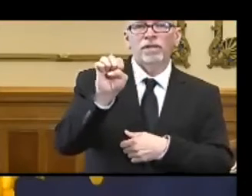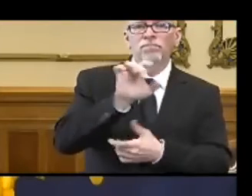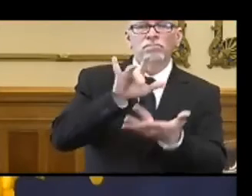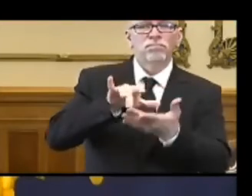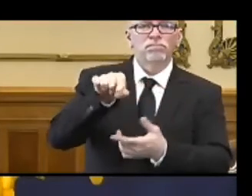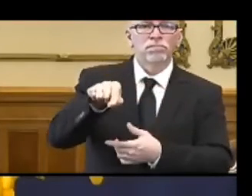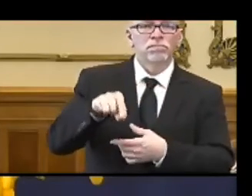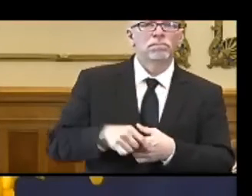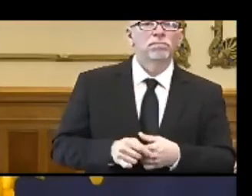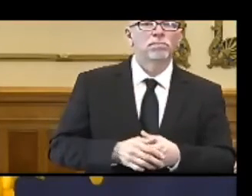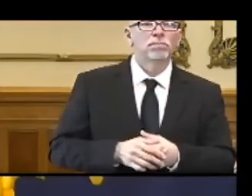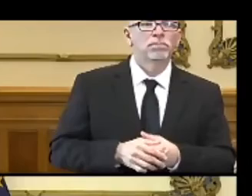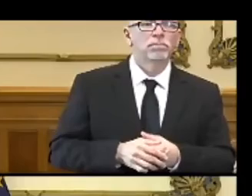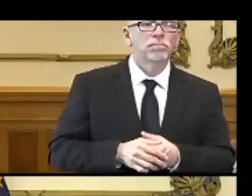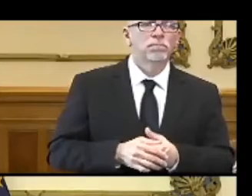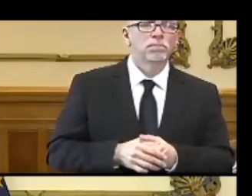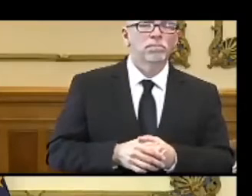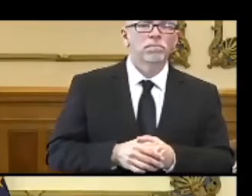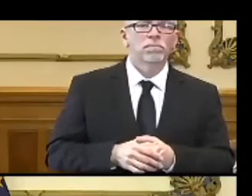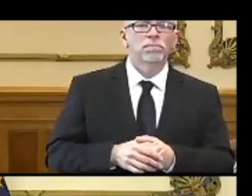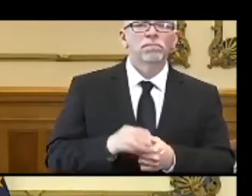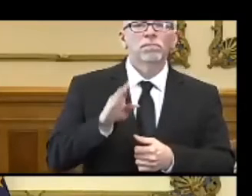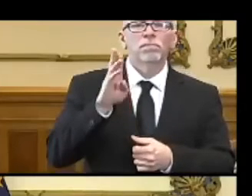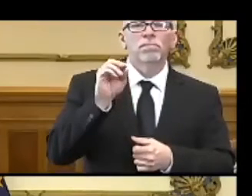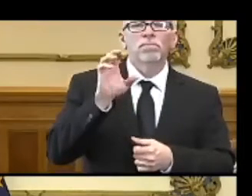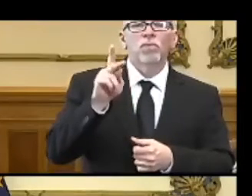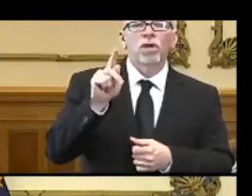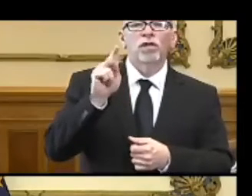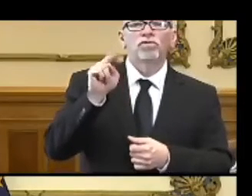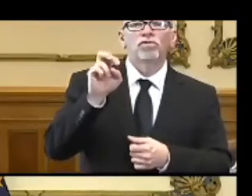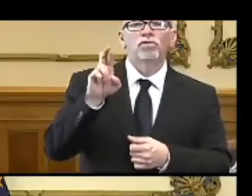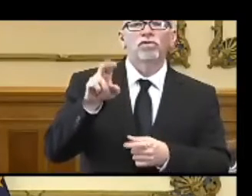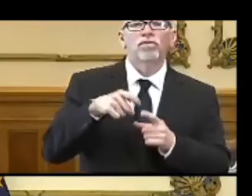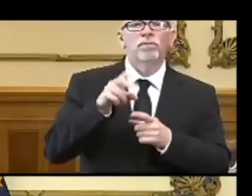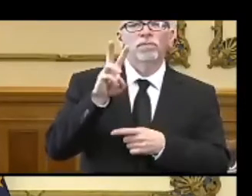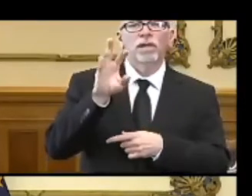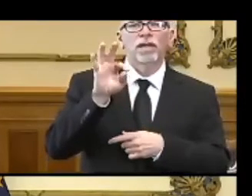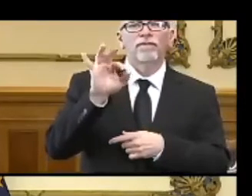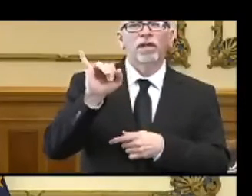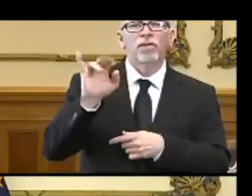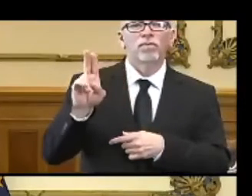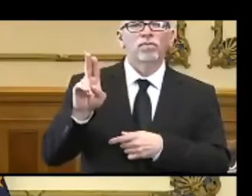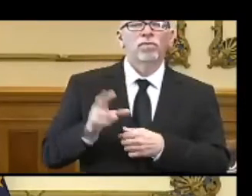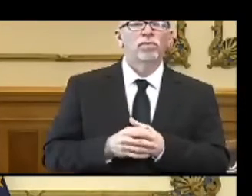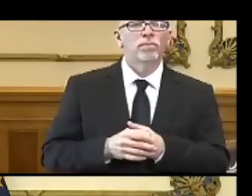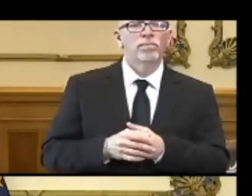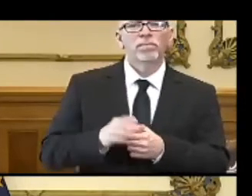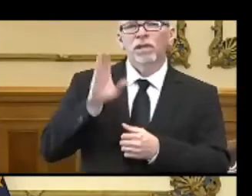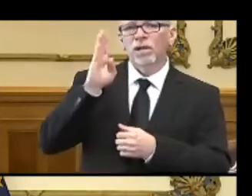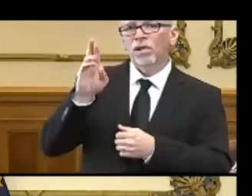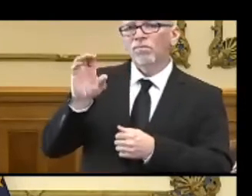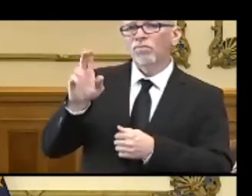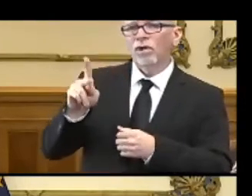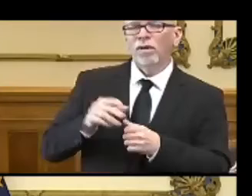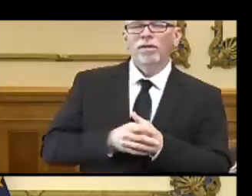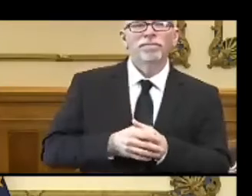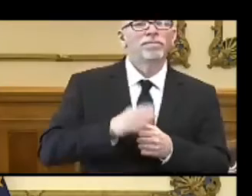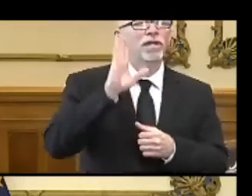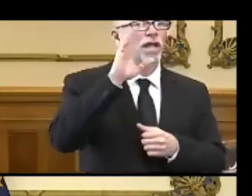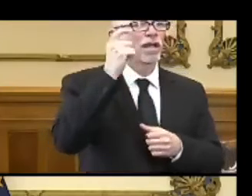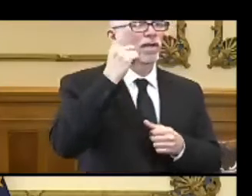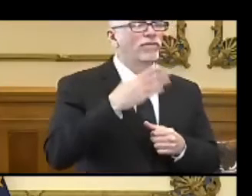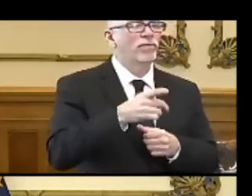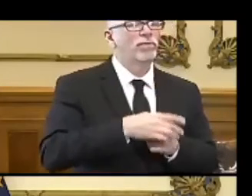1-800-799-SAFE, SAFE. Brock Turner, WFIU. Good afternoon, Brock. Hi,